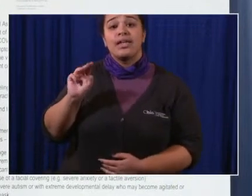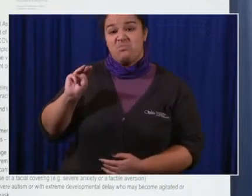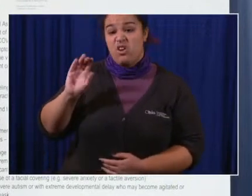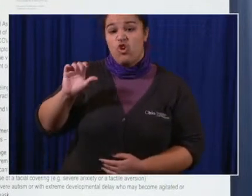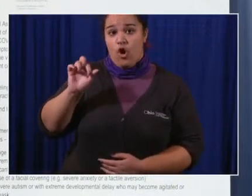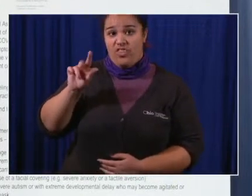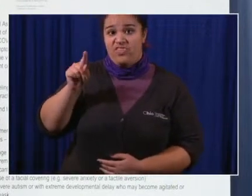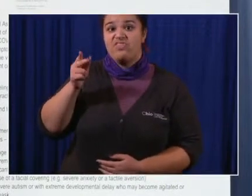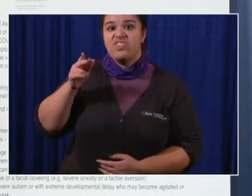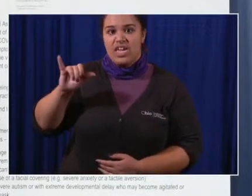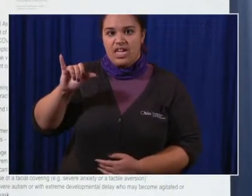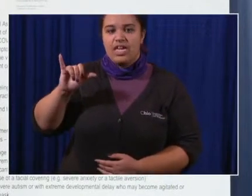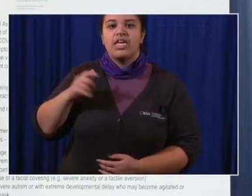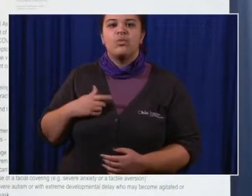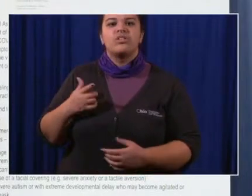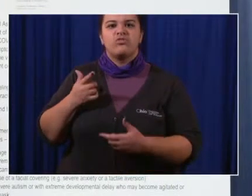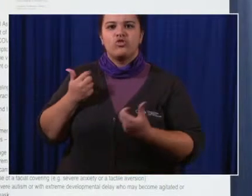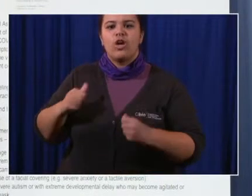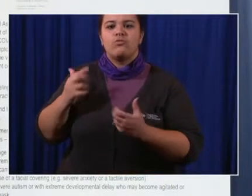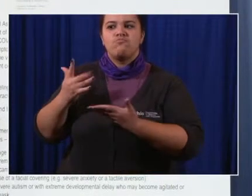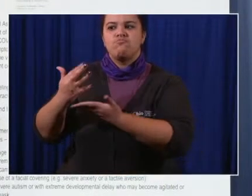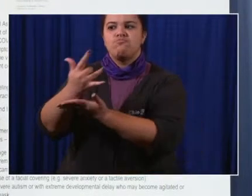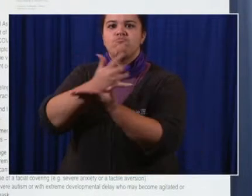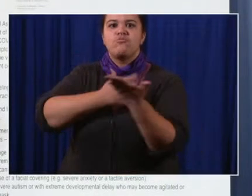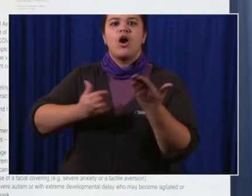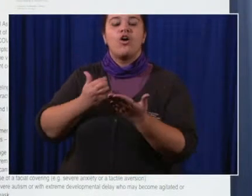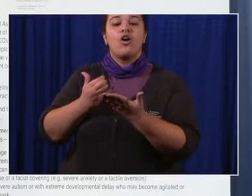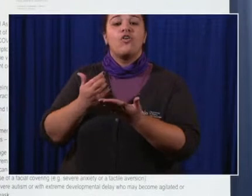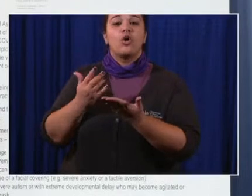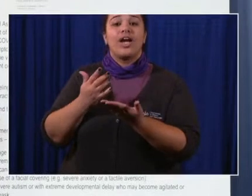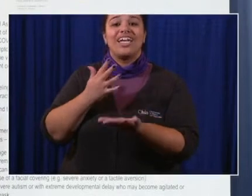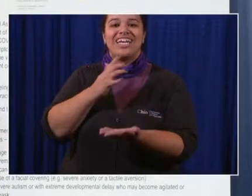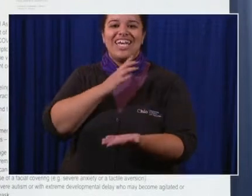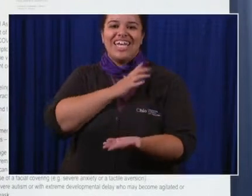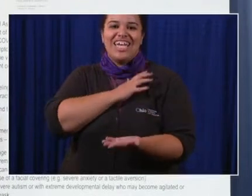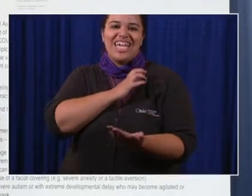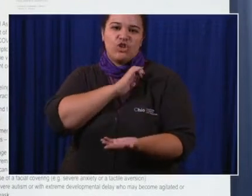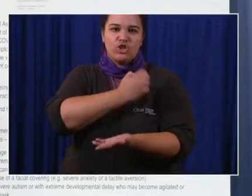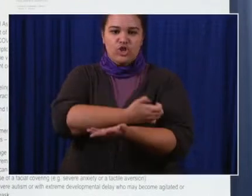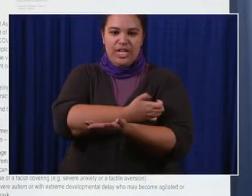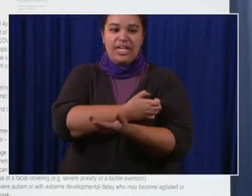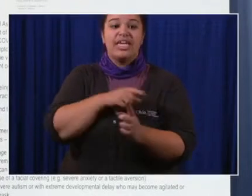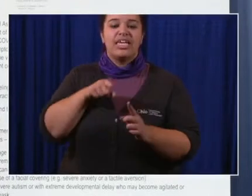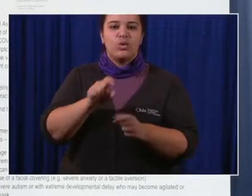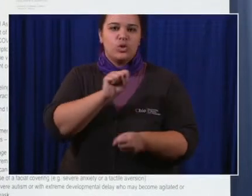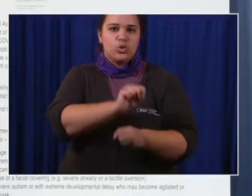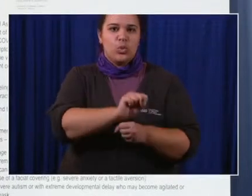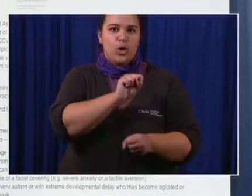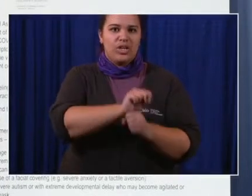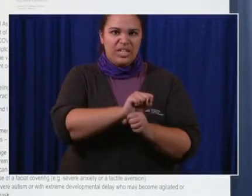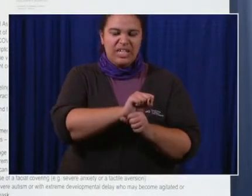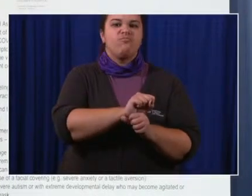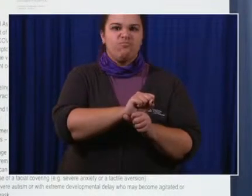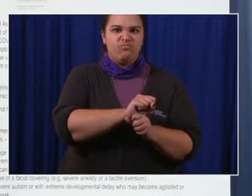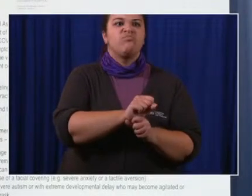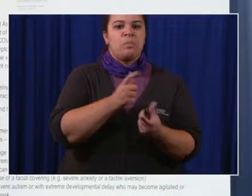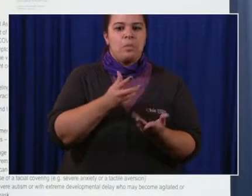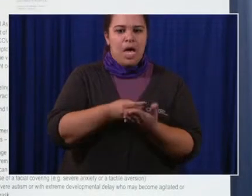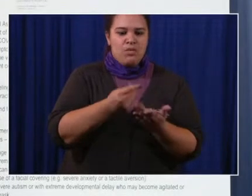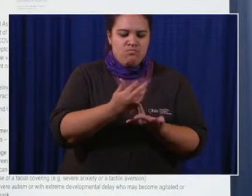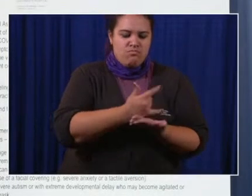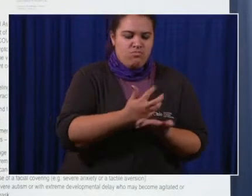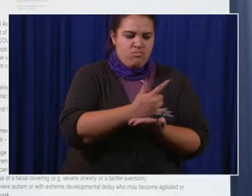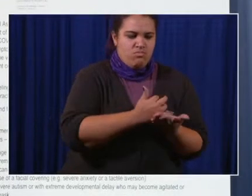president of a dark money group that funneled millions of dollars into Larry Householder's dark money group, which federal law enforcement said was integral